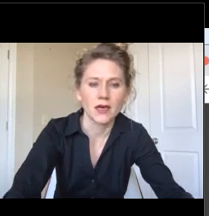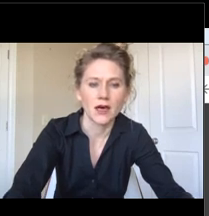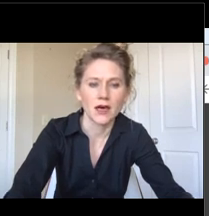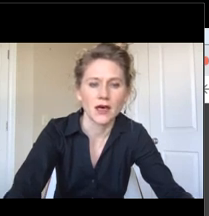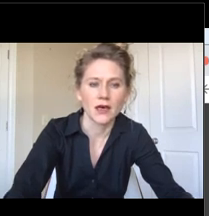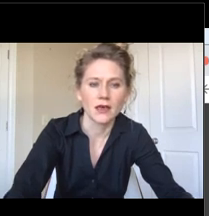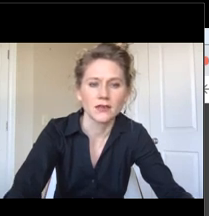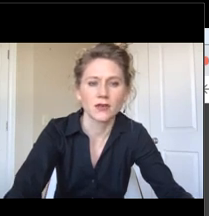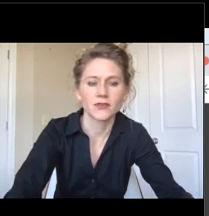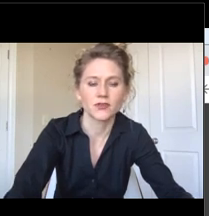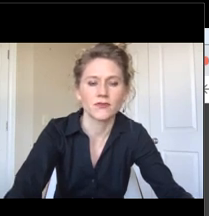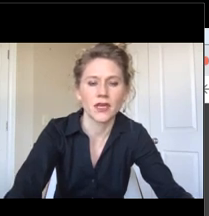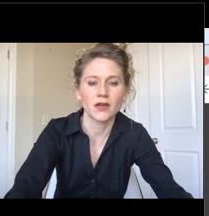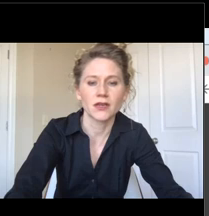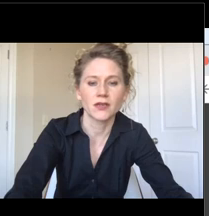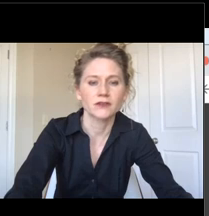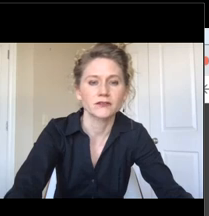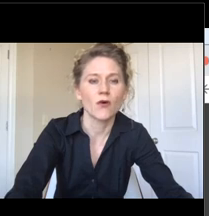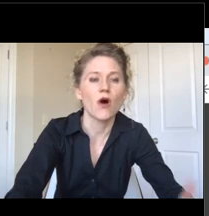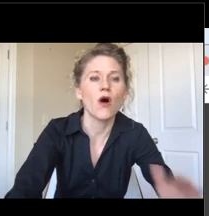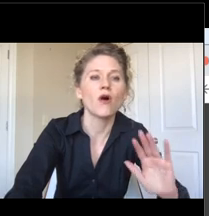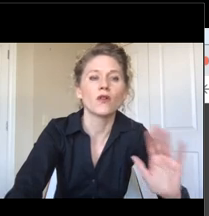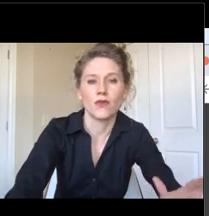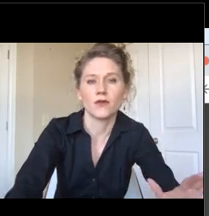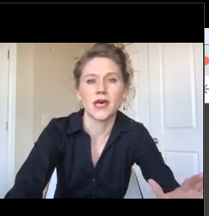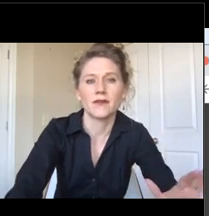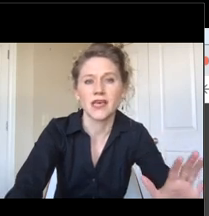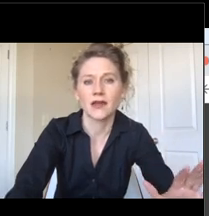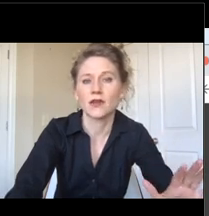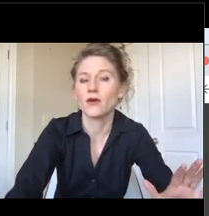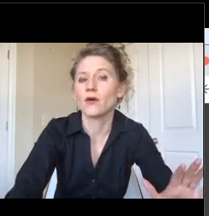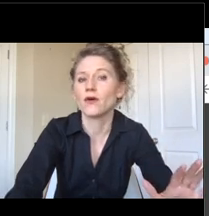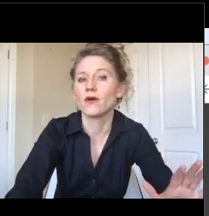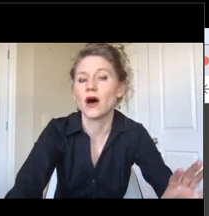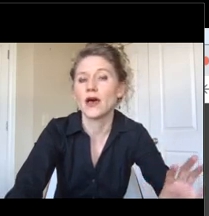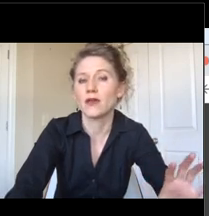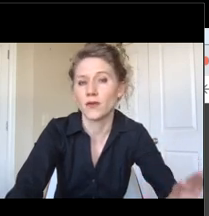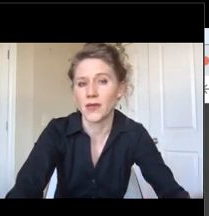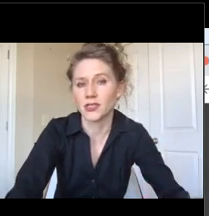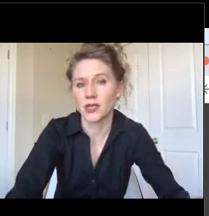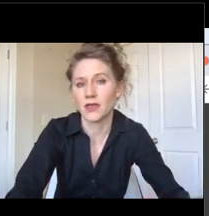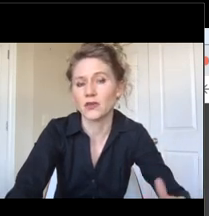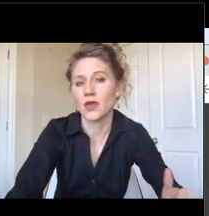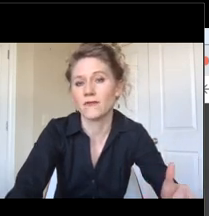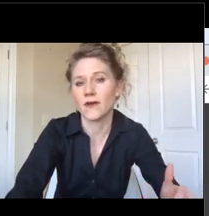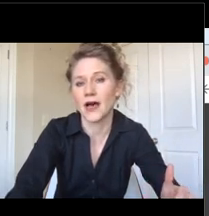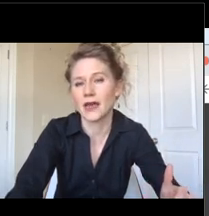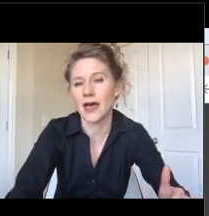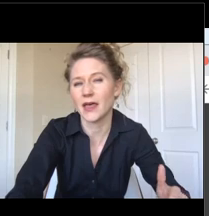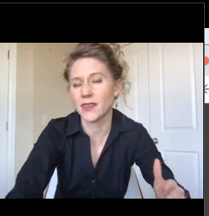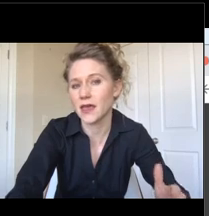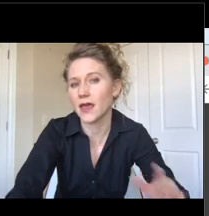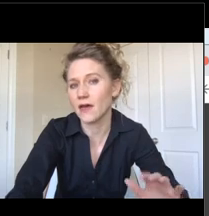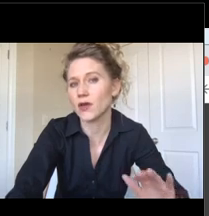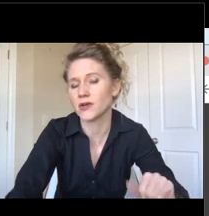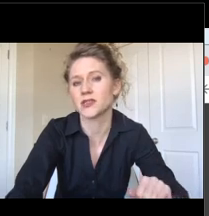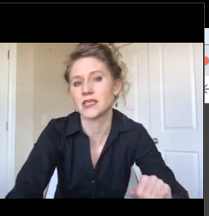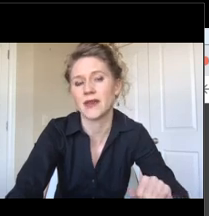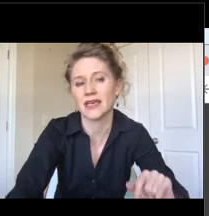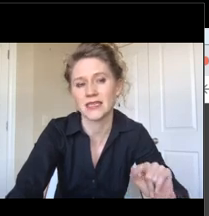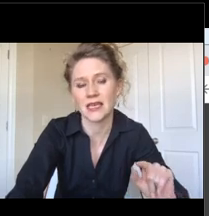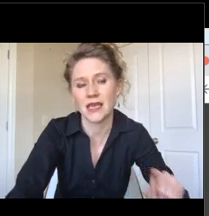and surface rejuvenators. So all of those have technical information that you can find. I think